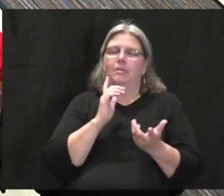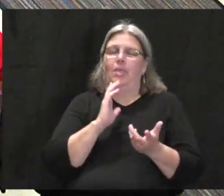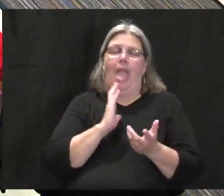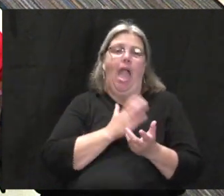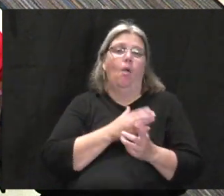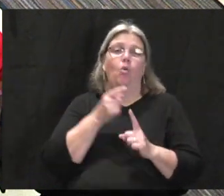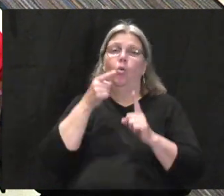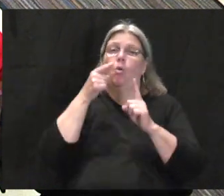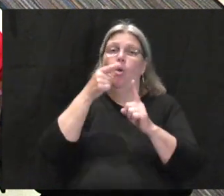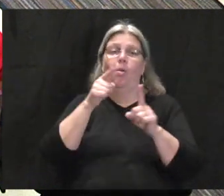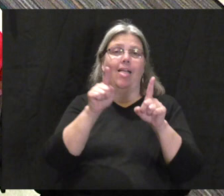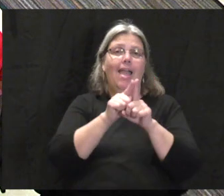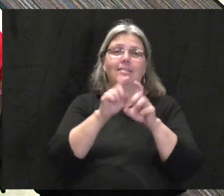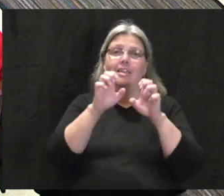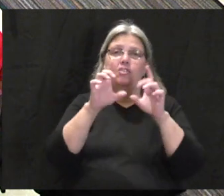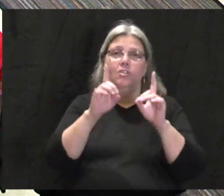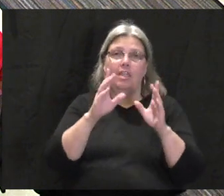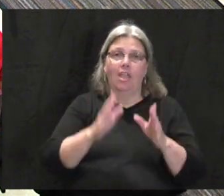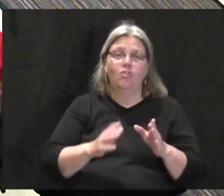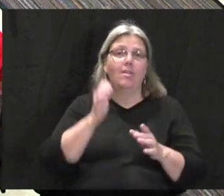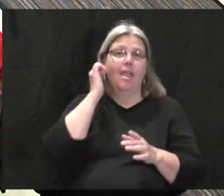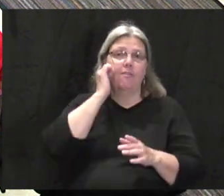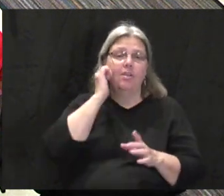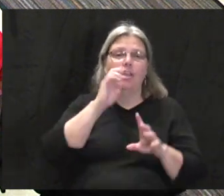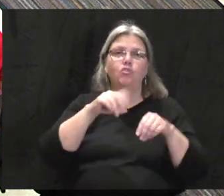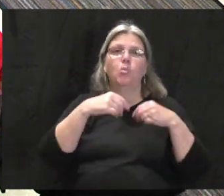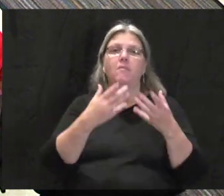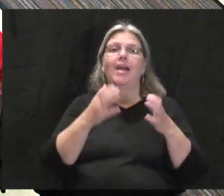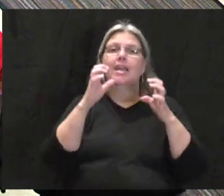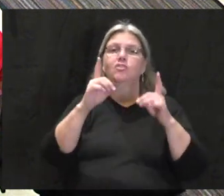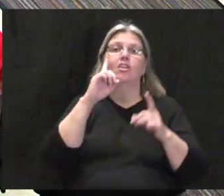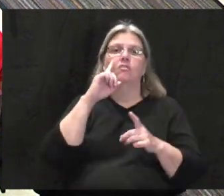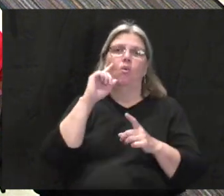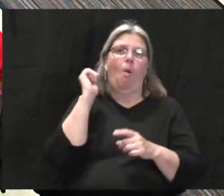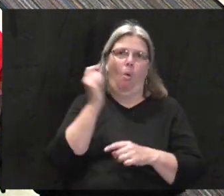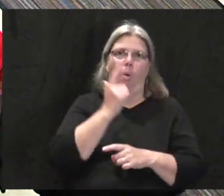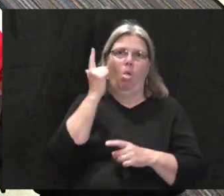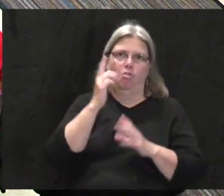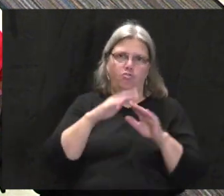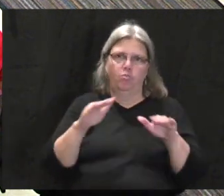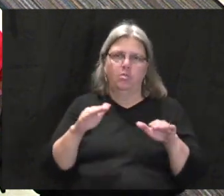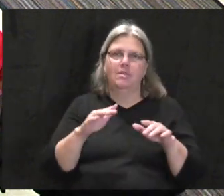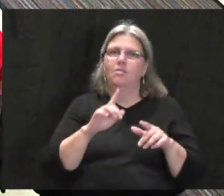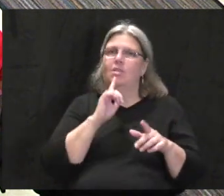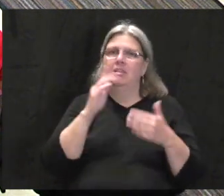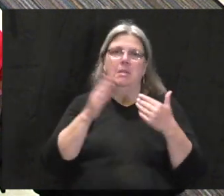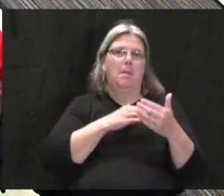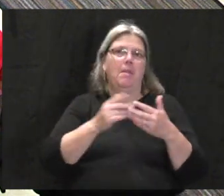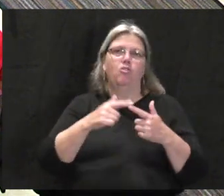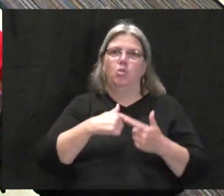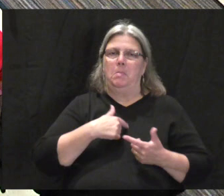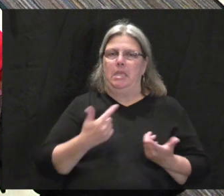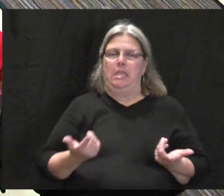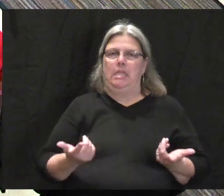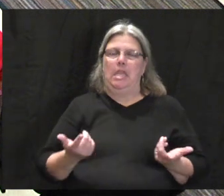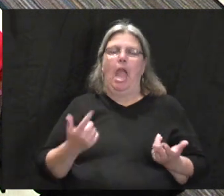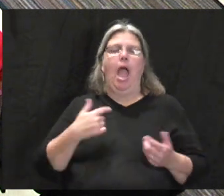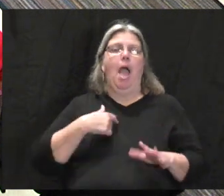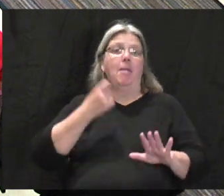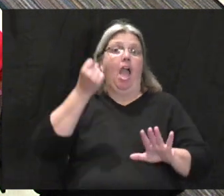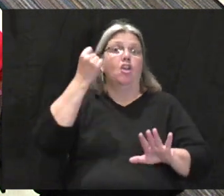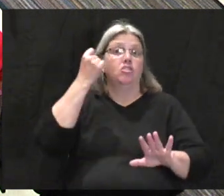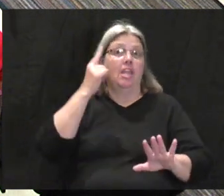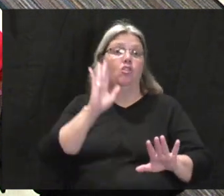you're asking, and I don't. I'm not in the business of training people on politics. I try my best to steer clear of